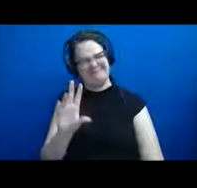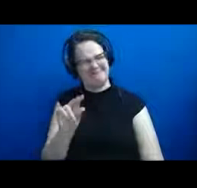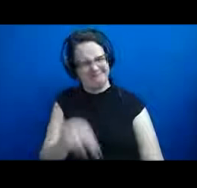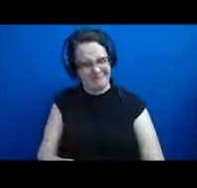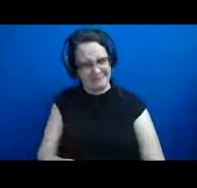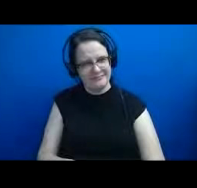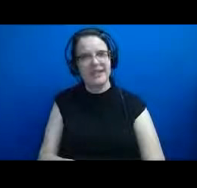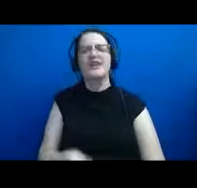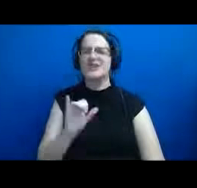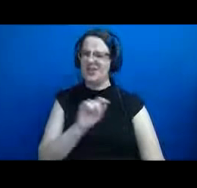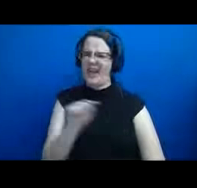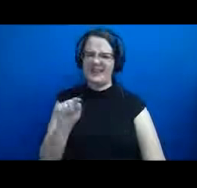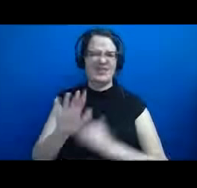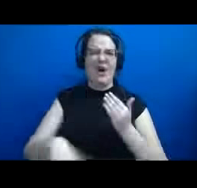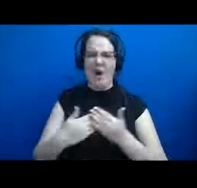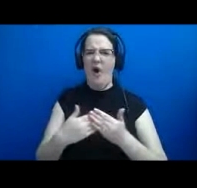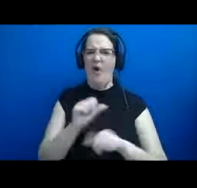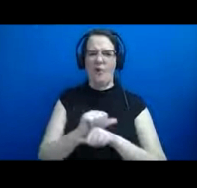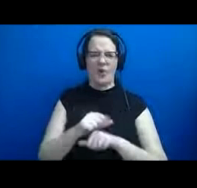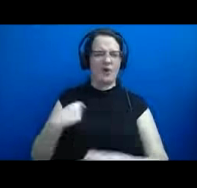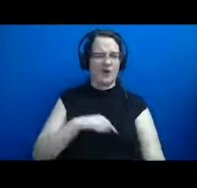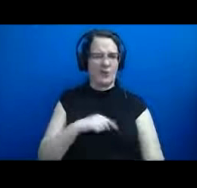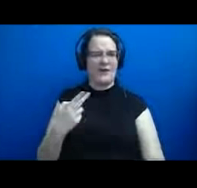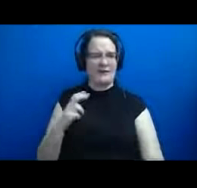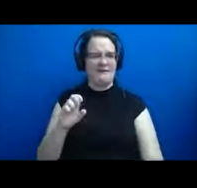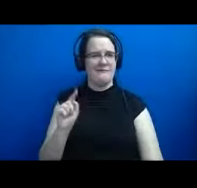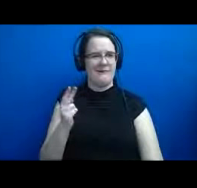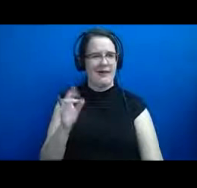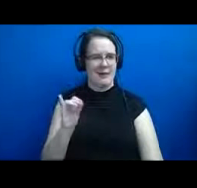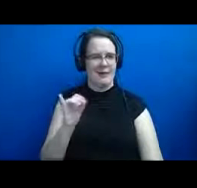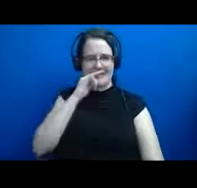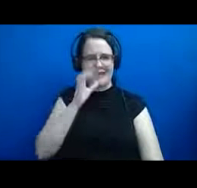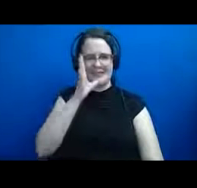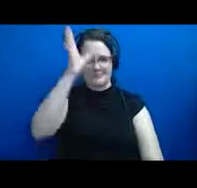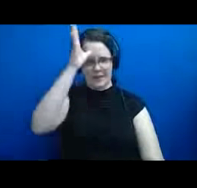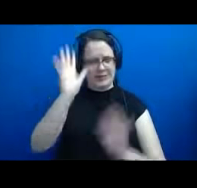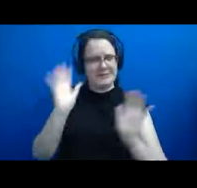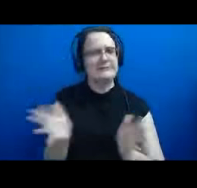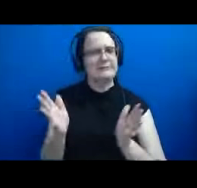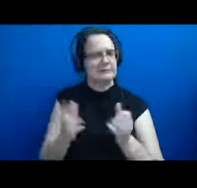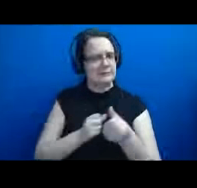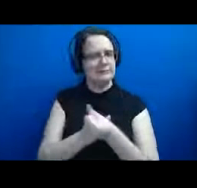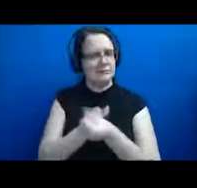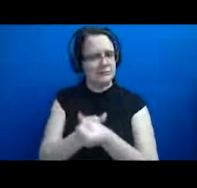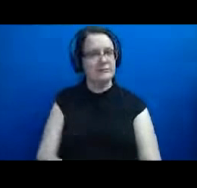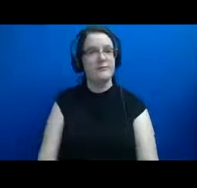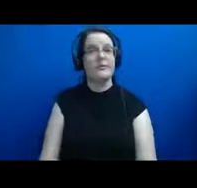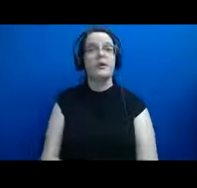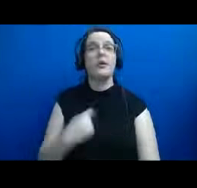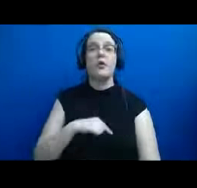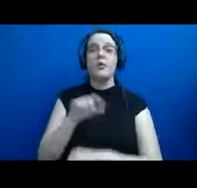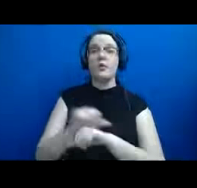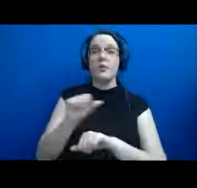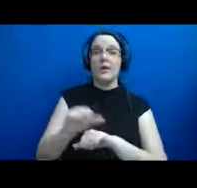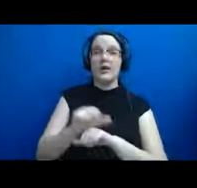supported parents to push forward. We also work directly in 15 school buildings and elementary school